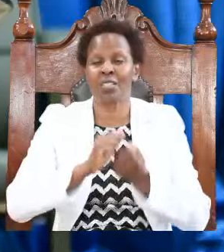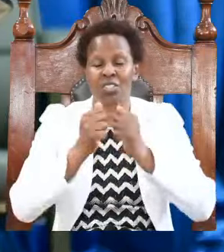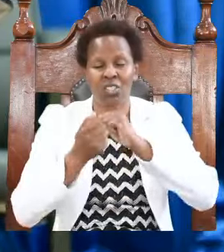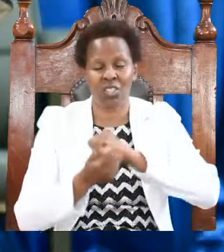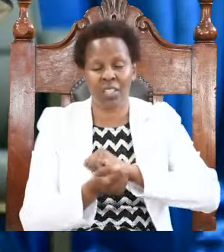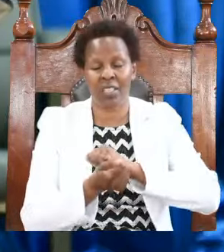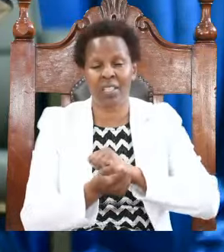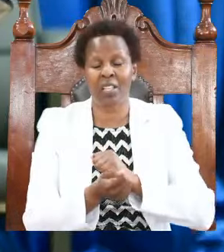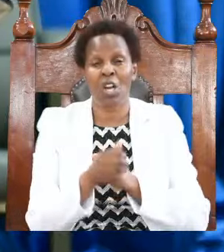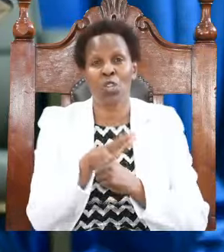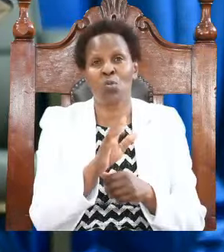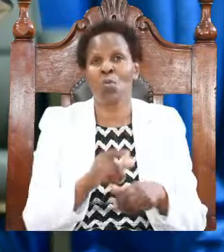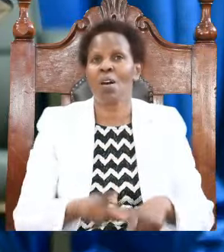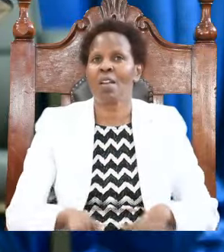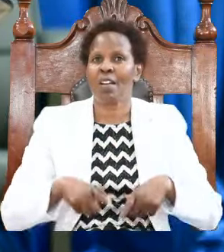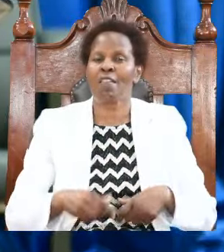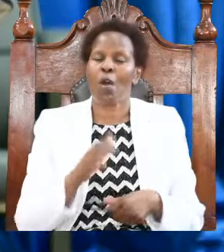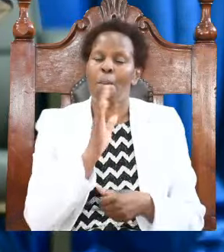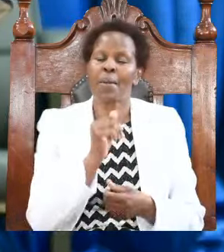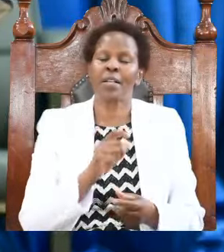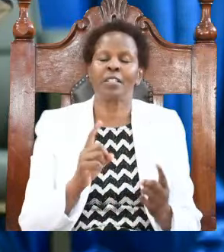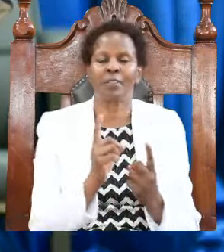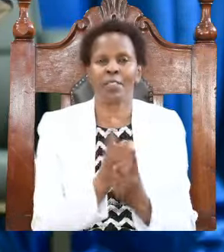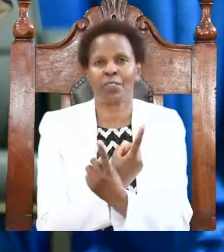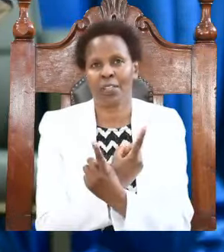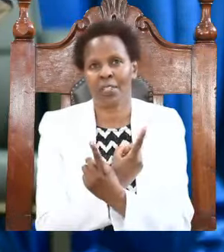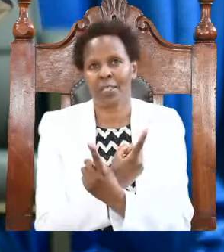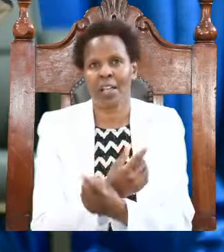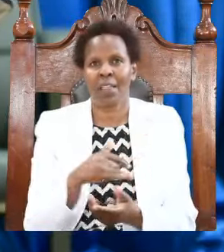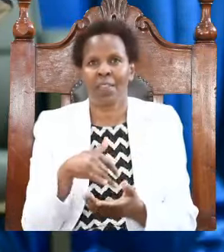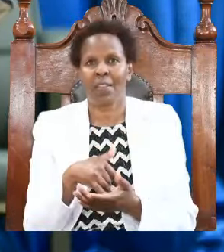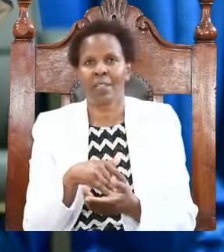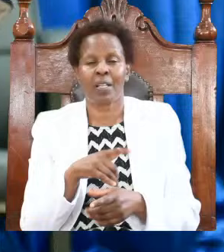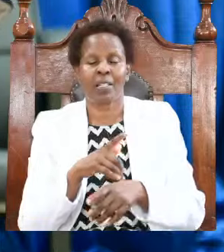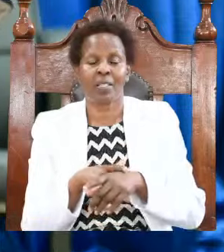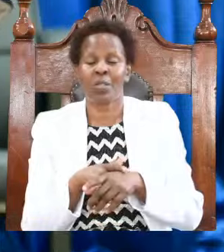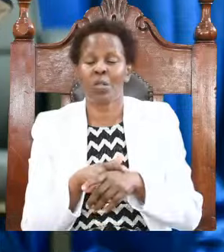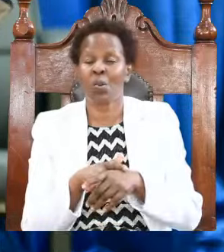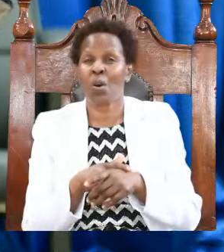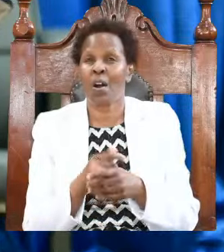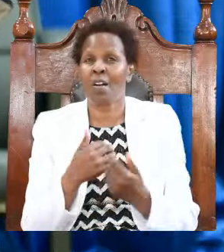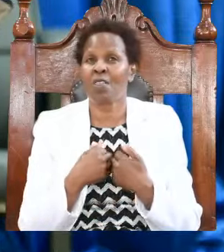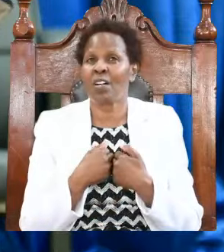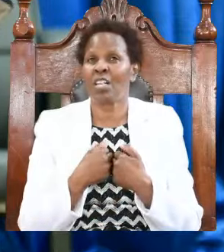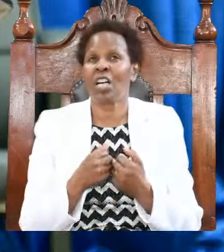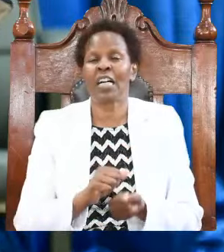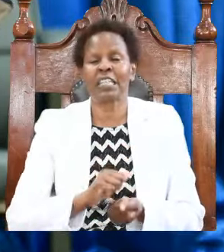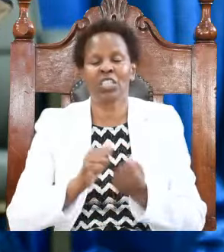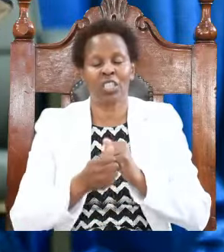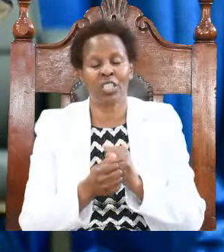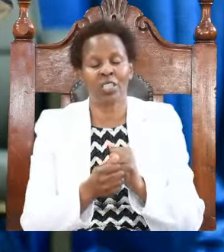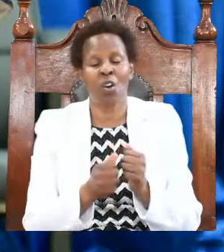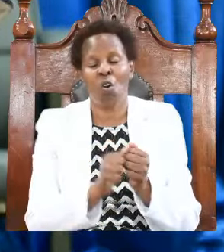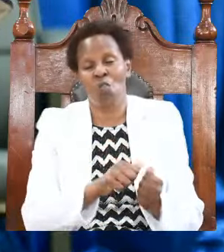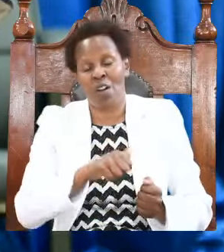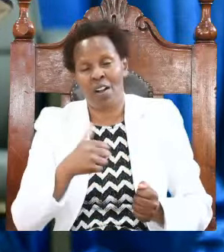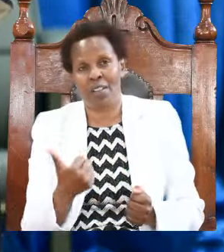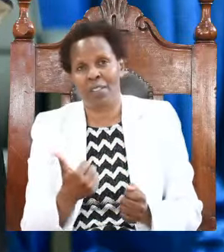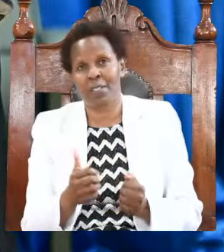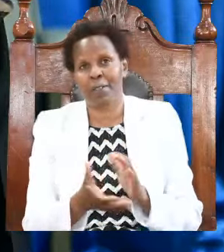be different. And as they become different, that they will have an impact on the lives of other